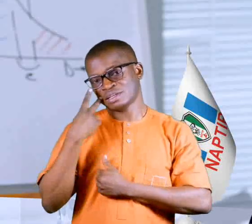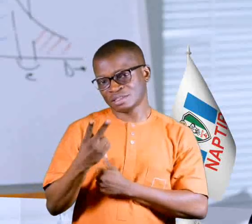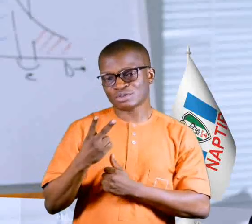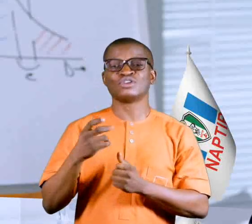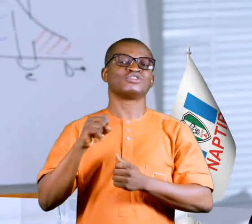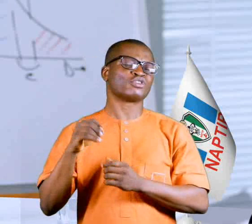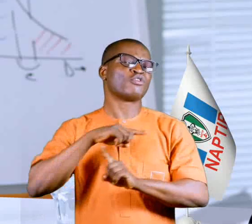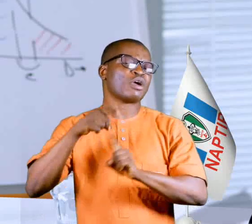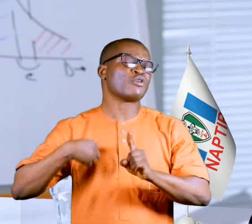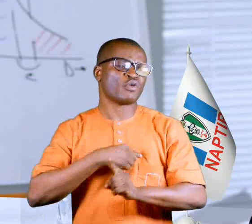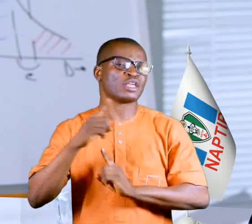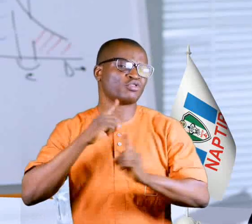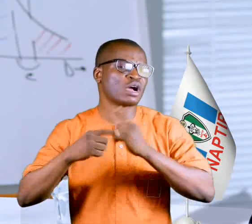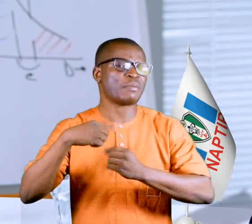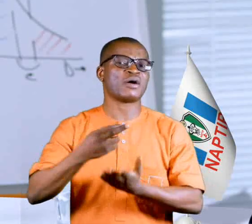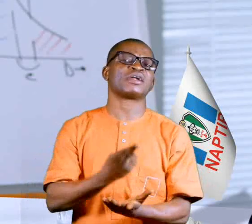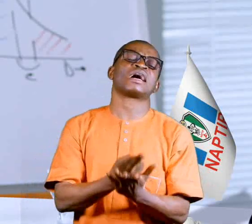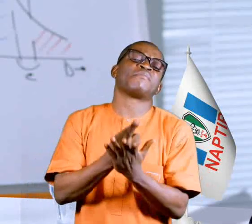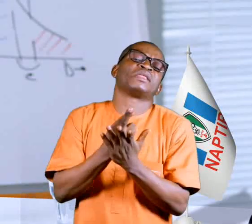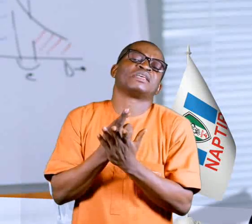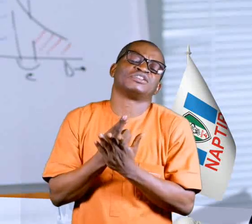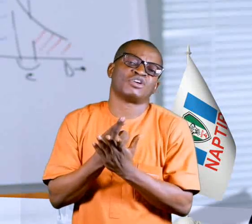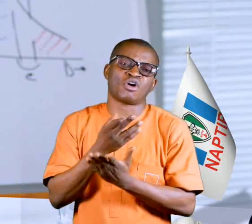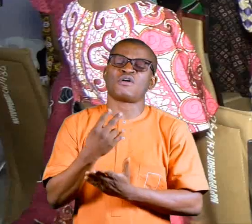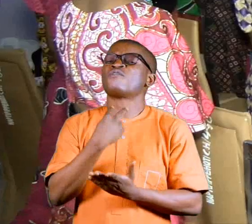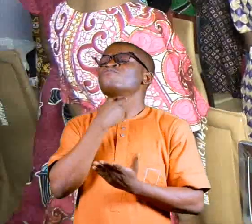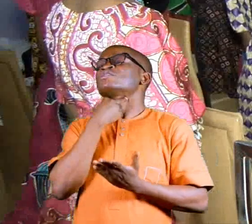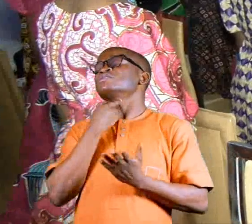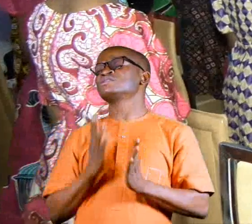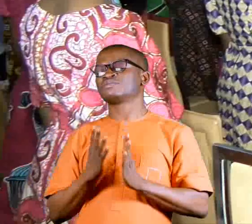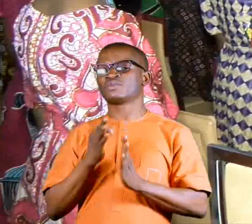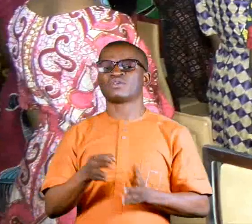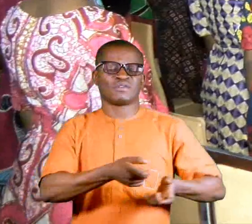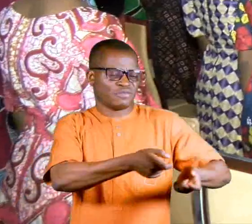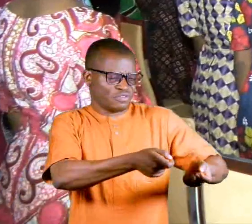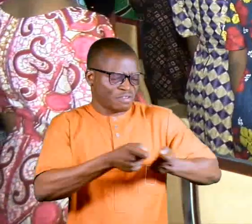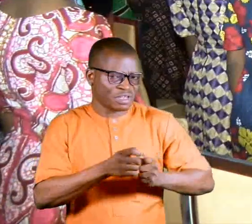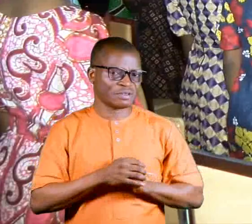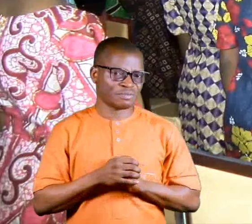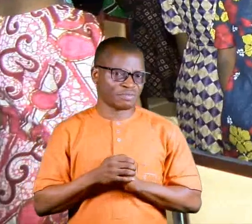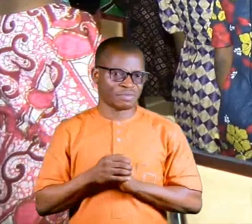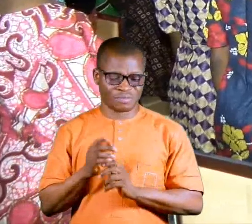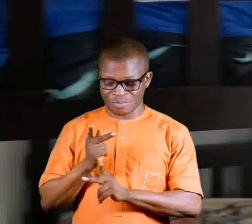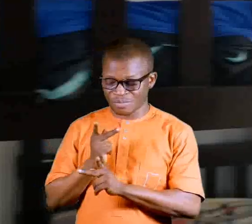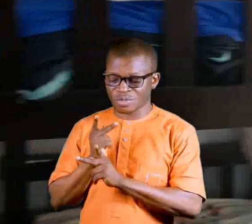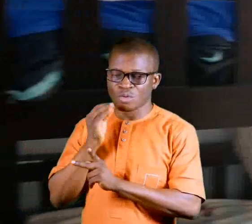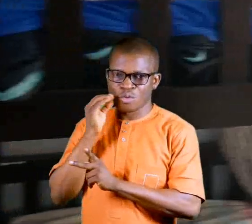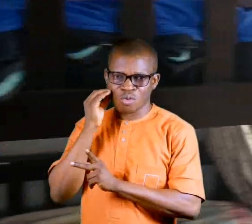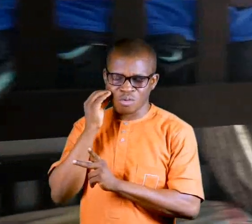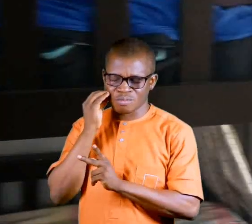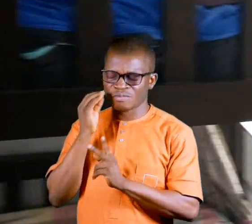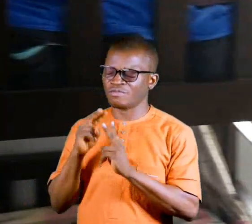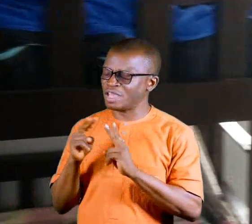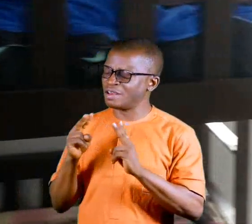we talk about rehabilitation of victims of trafficking, sheltering